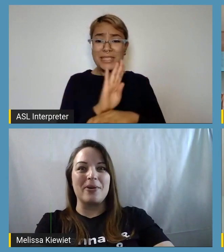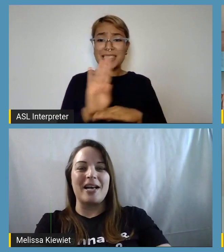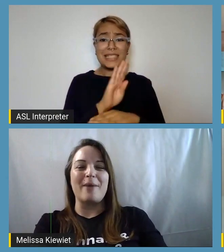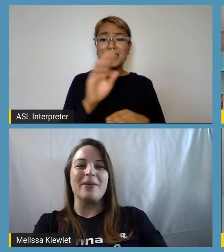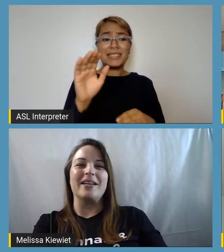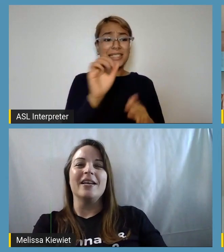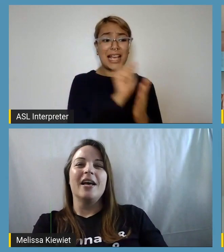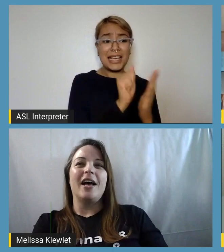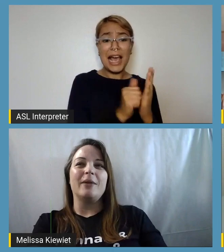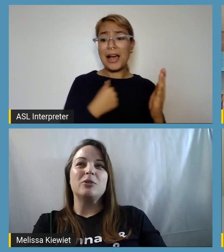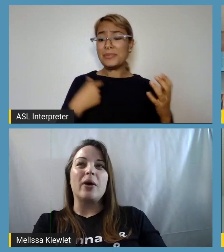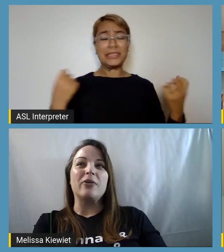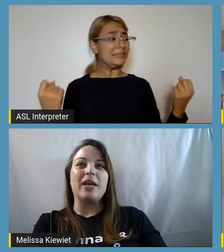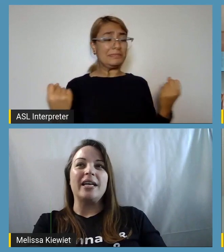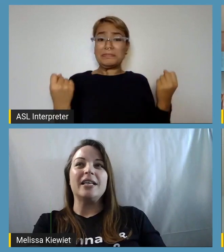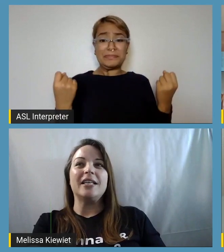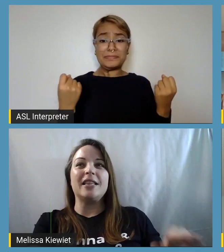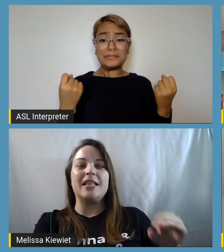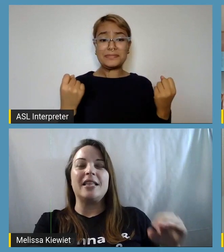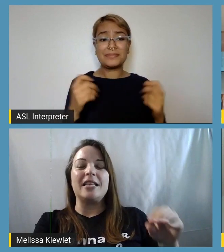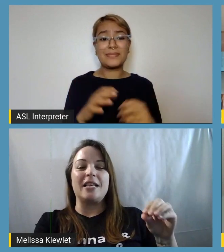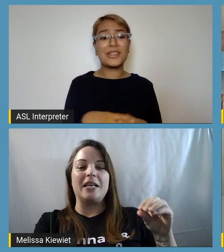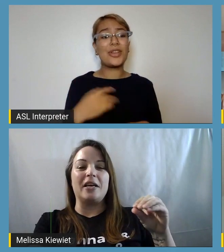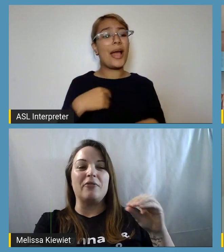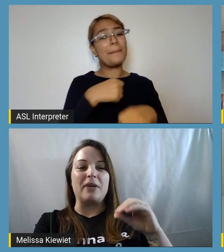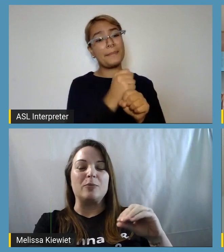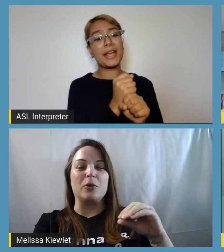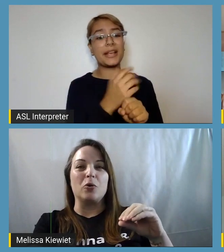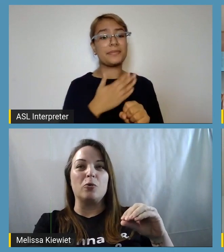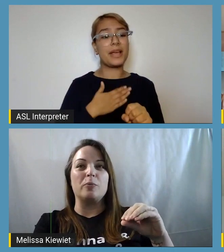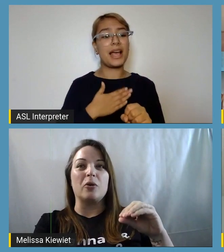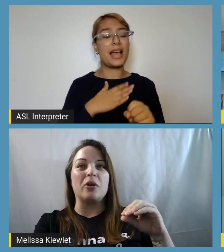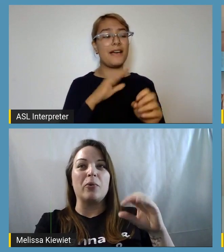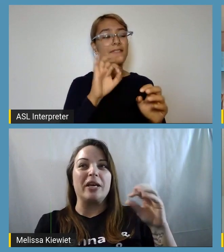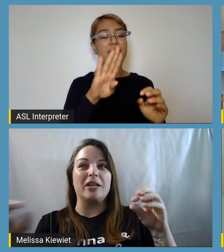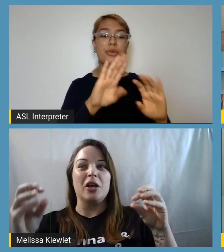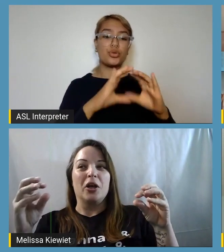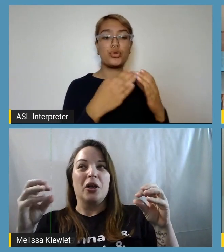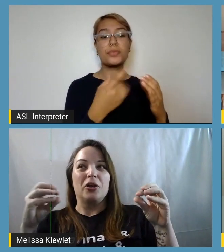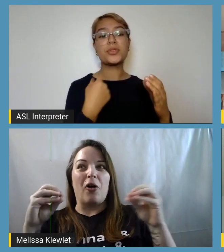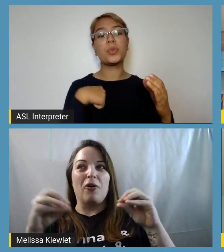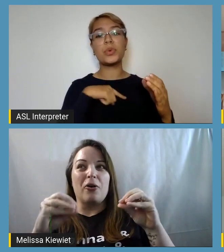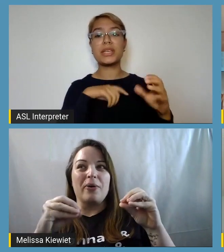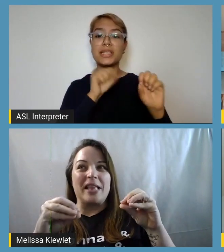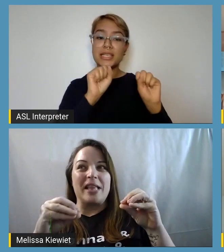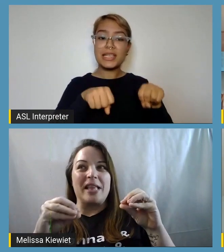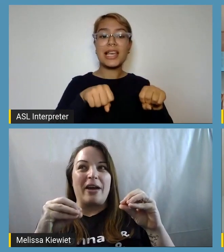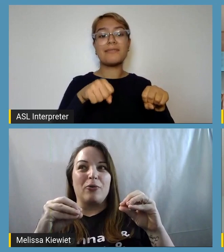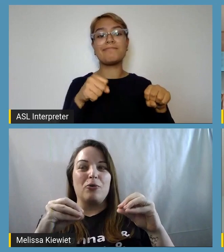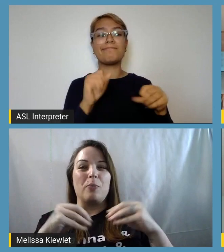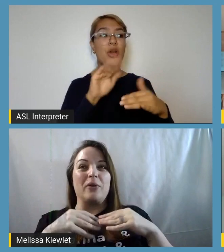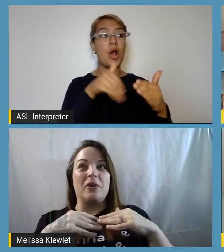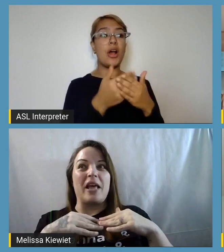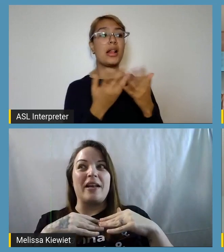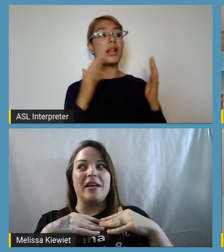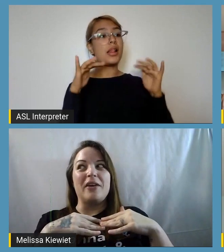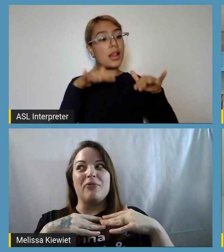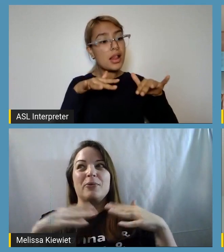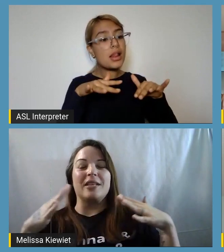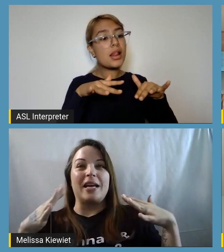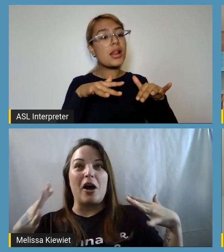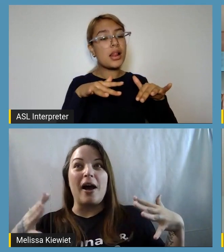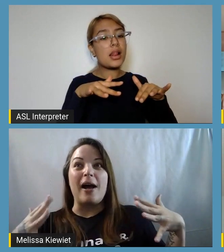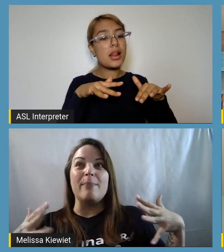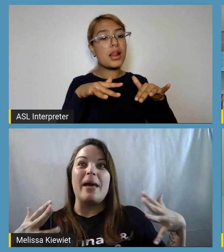going to screw it up. And so I created the Facebook group so that we could all go in that group. And then